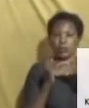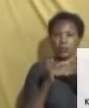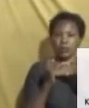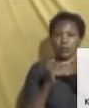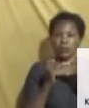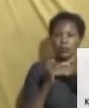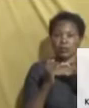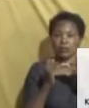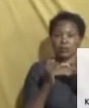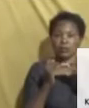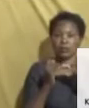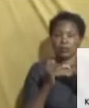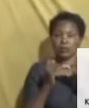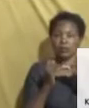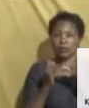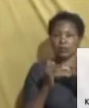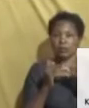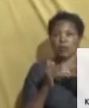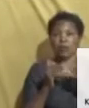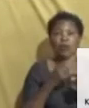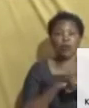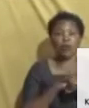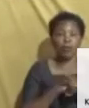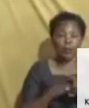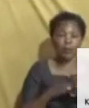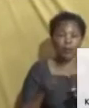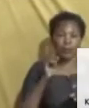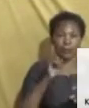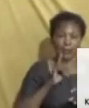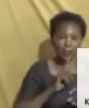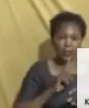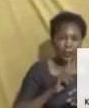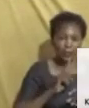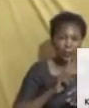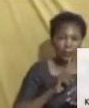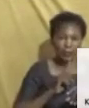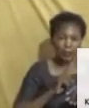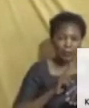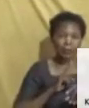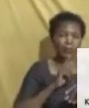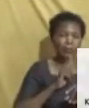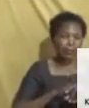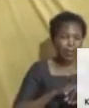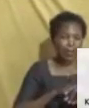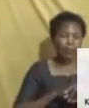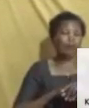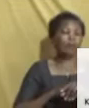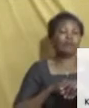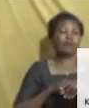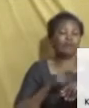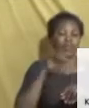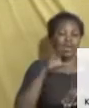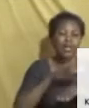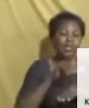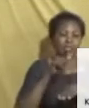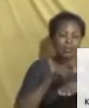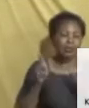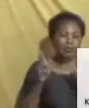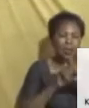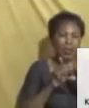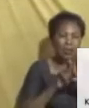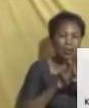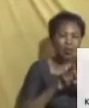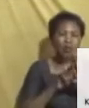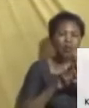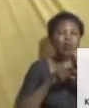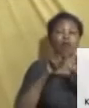the polity. But whence does the legal constitution derive this special validity and agency?